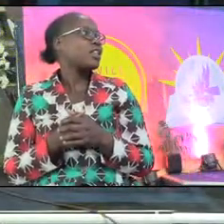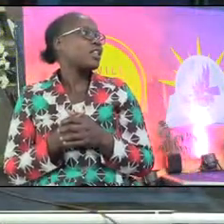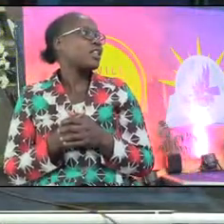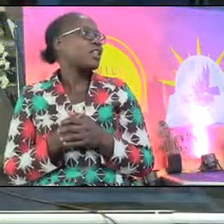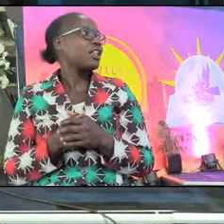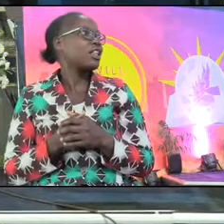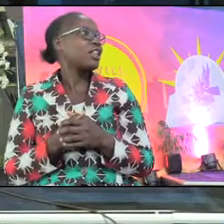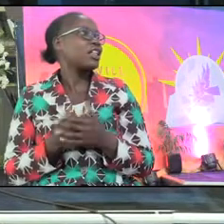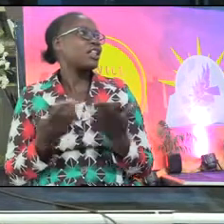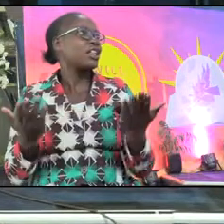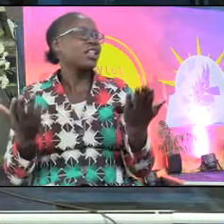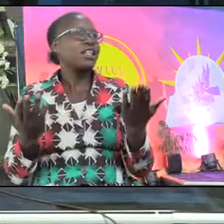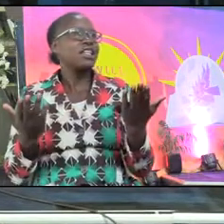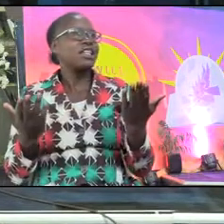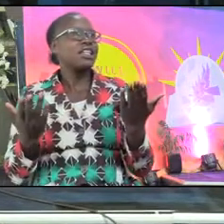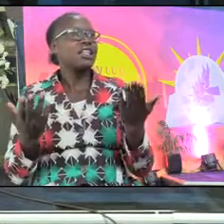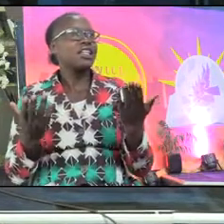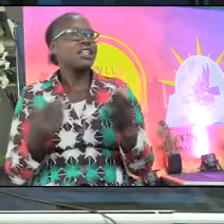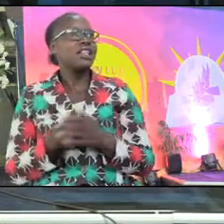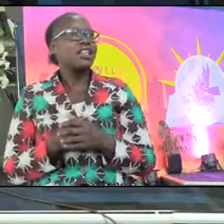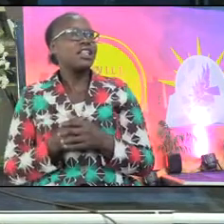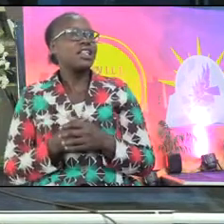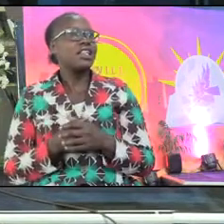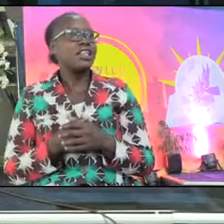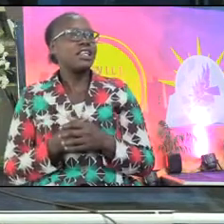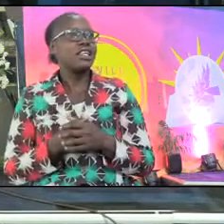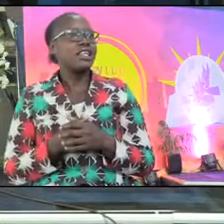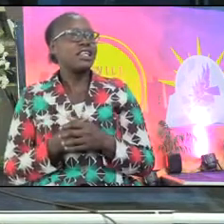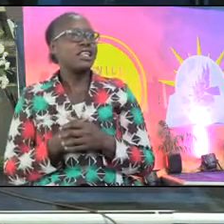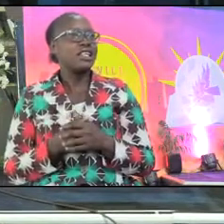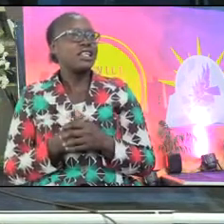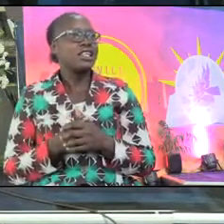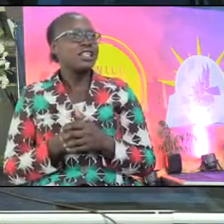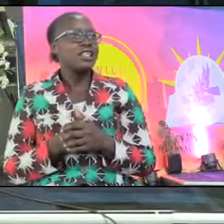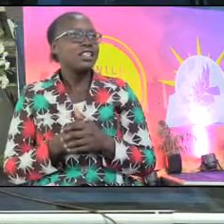Huh? Come on, you forgot already? Huh?